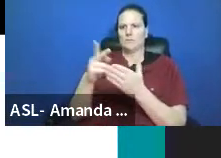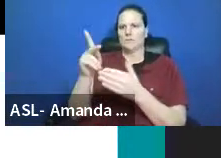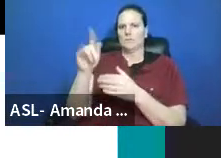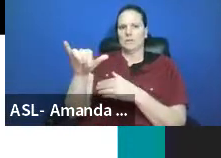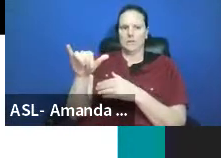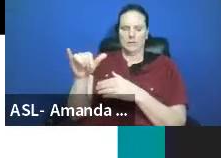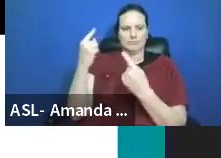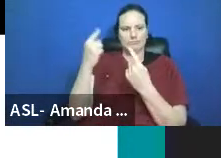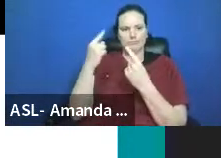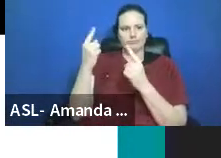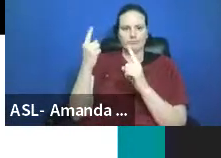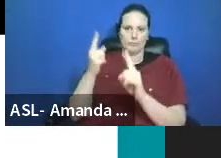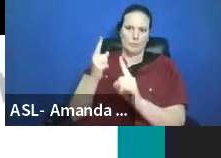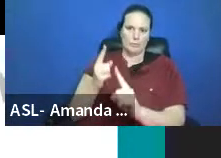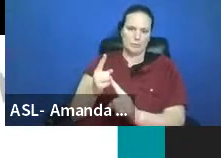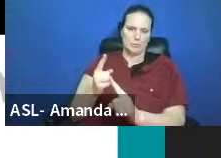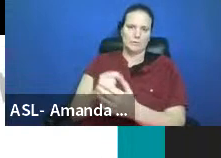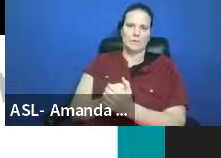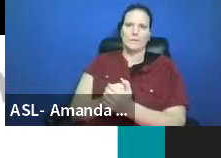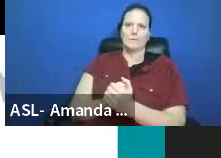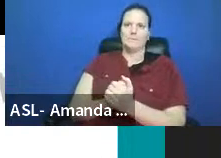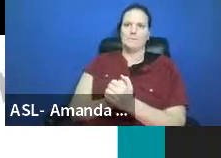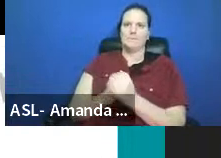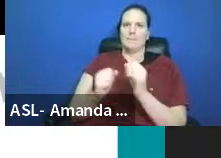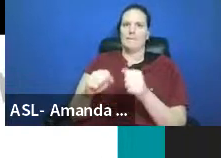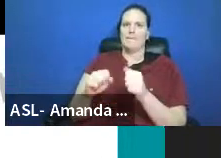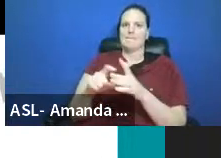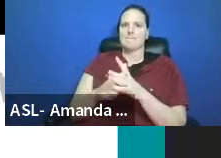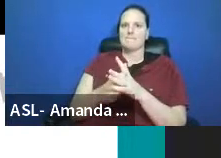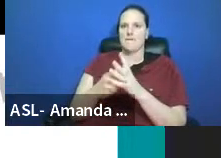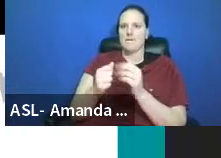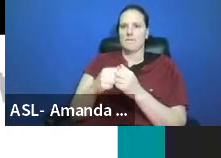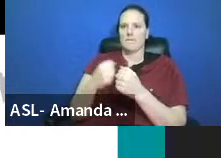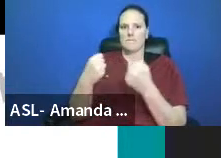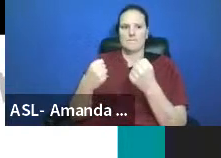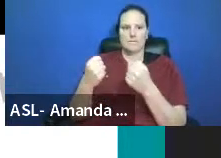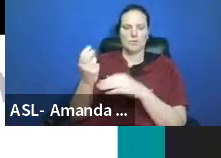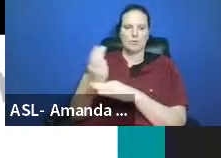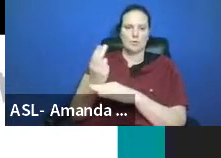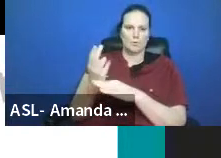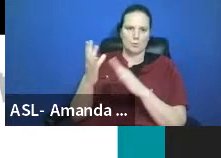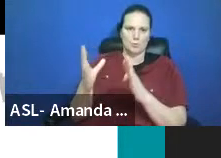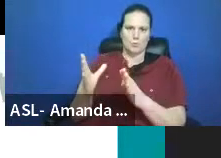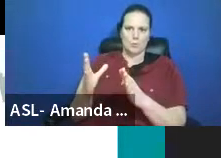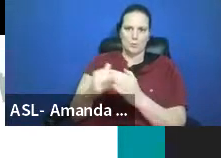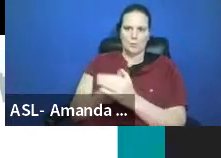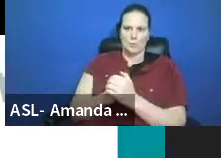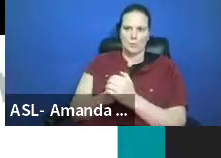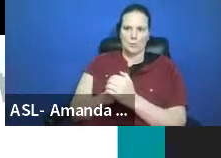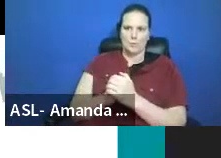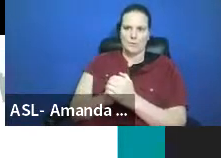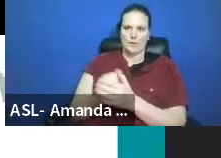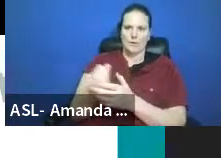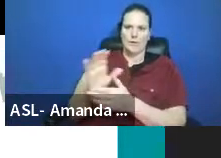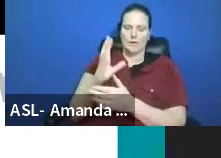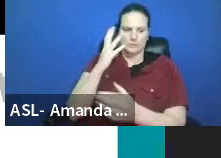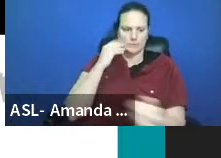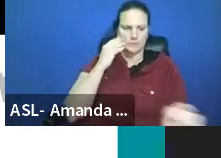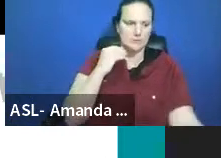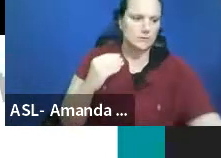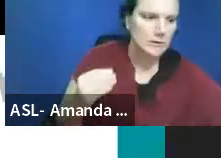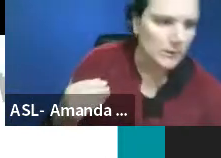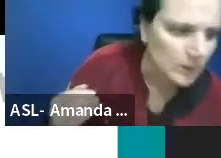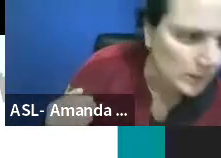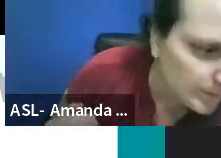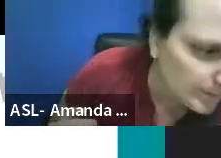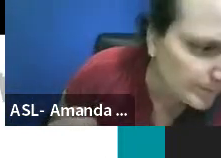considerations and goals. We could have started with a vehicle user. However, their experience of comfort while using